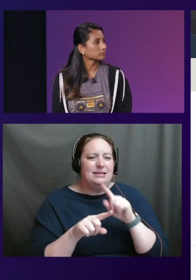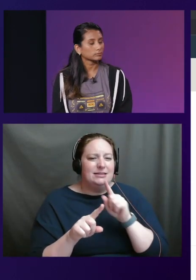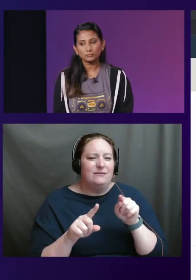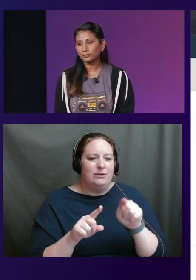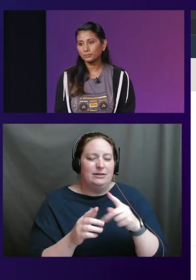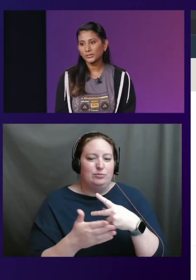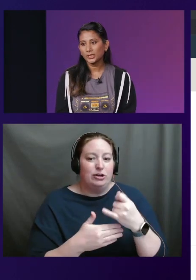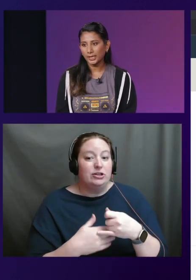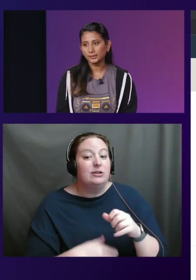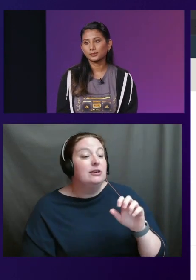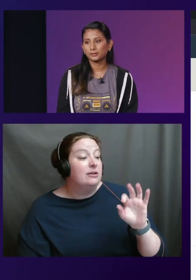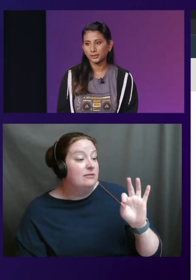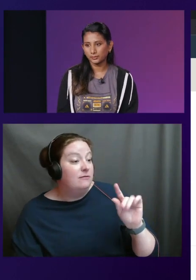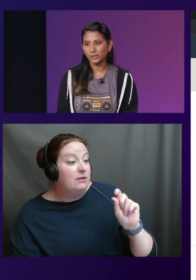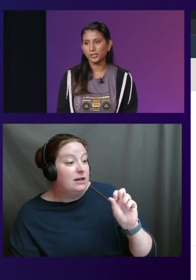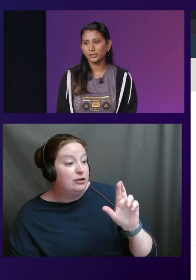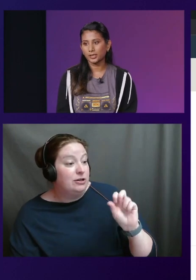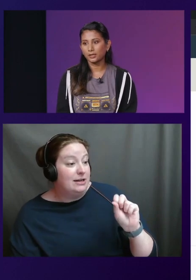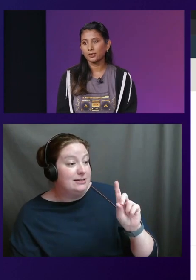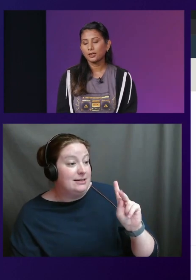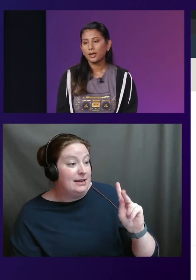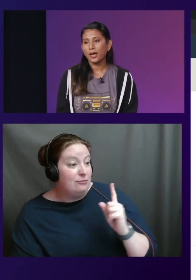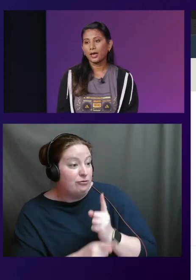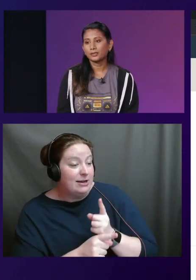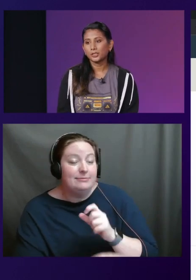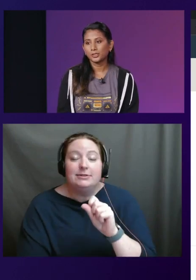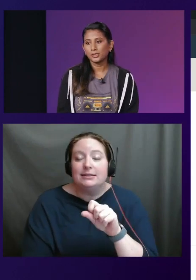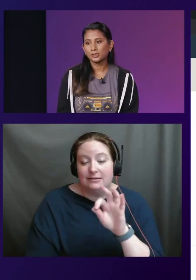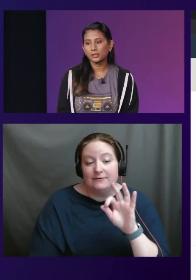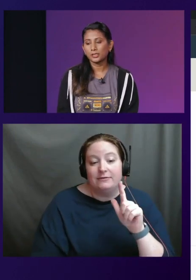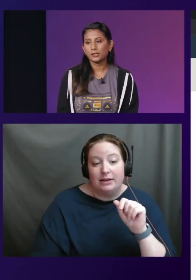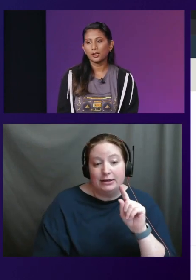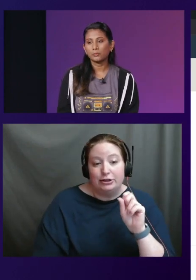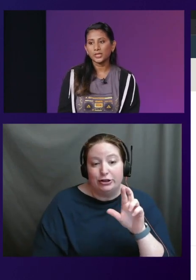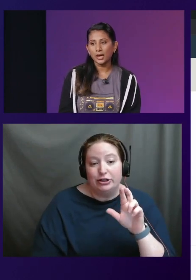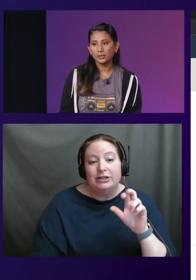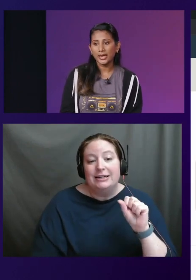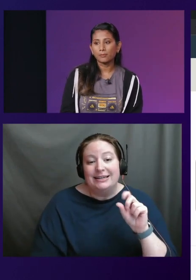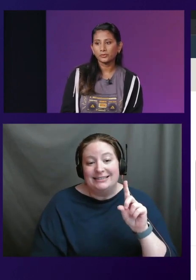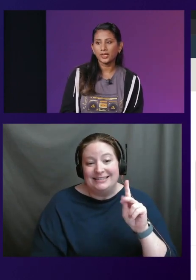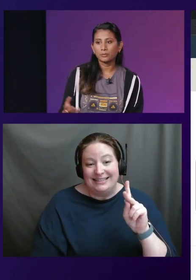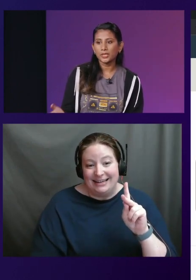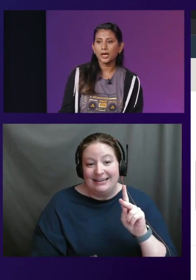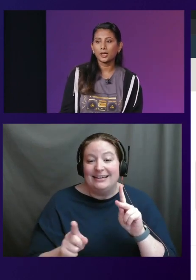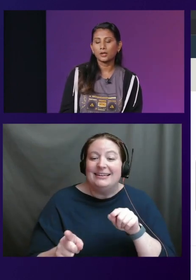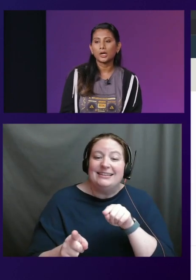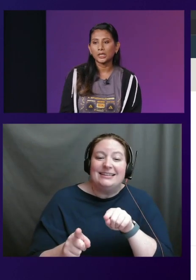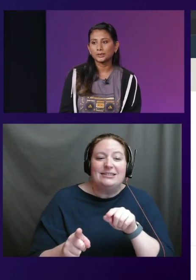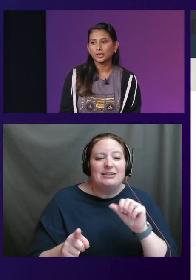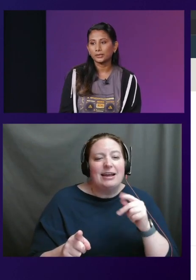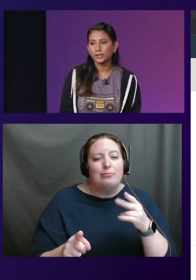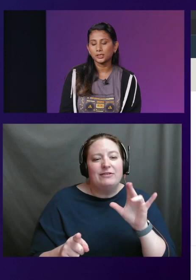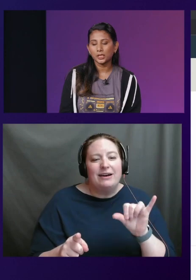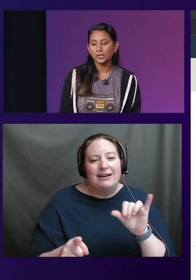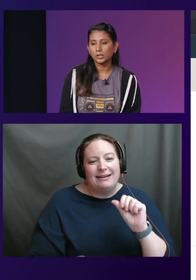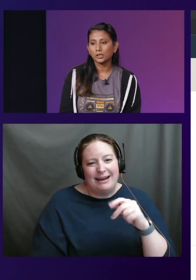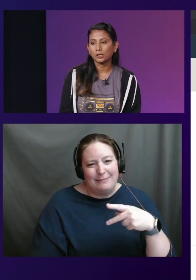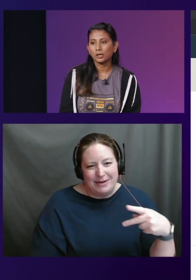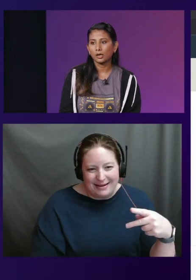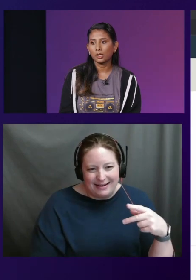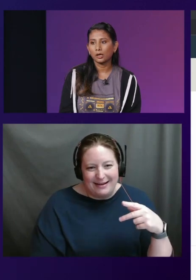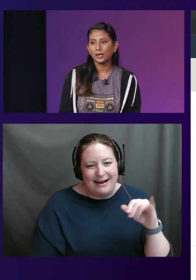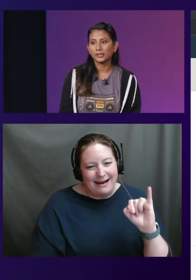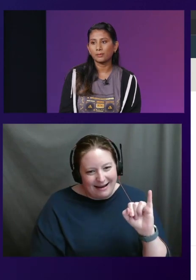Flutter SDK, right? Yes, okay. It's the Flutter SDK. And here these are the API, the Amplify API, Auth,